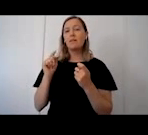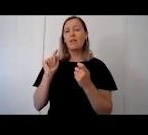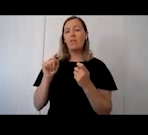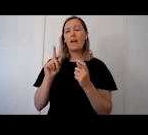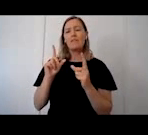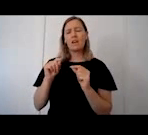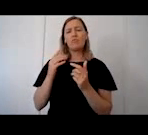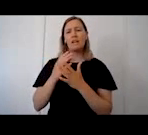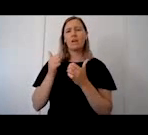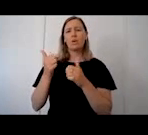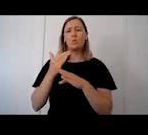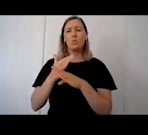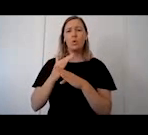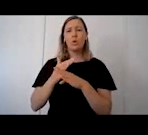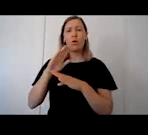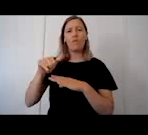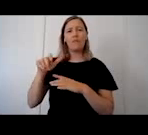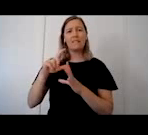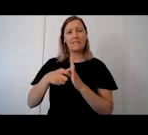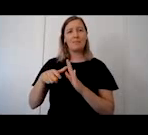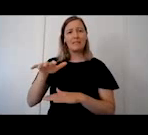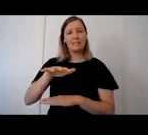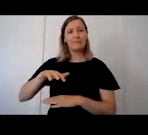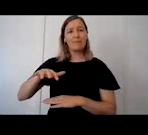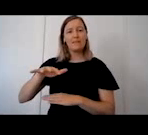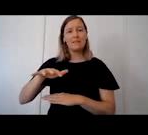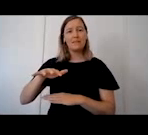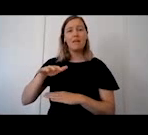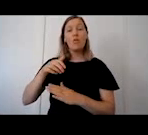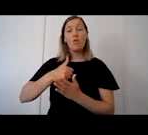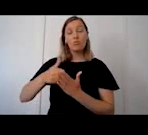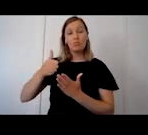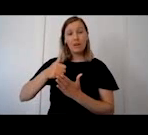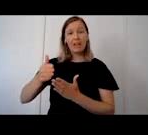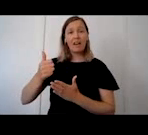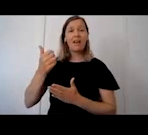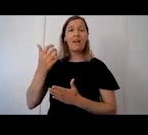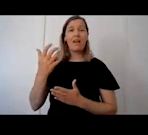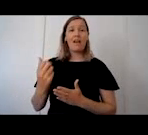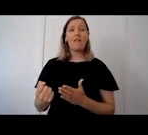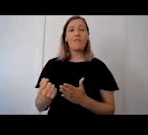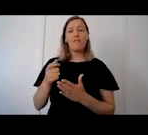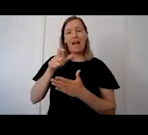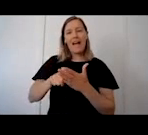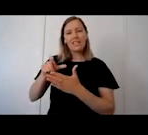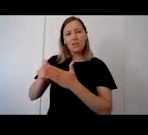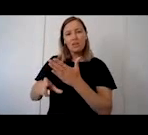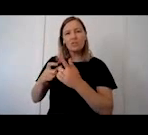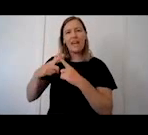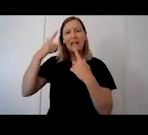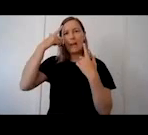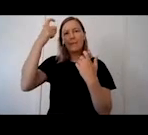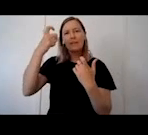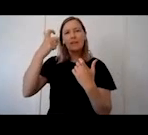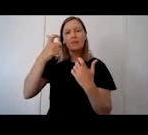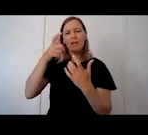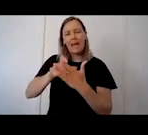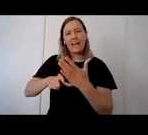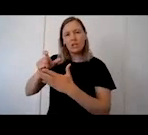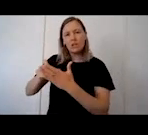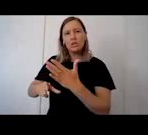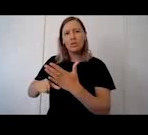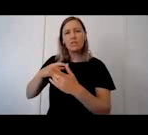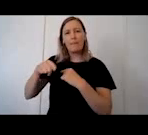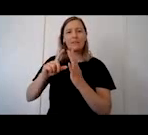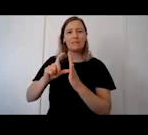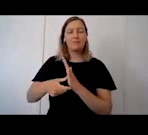of disability, including on a regular basis having articles, opinion piece articles. And